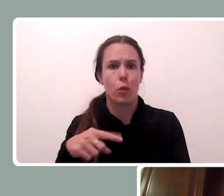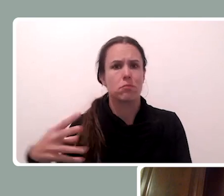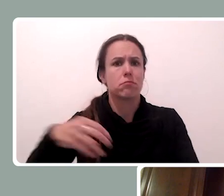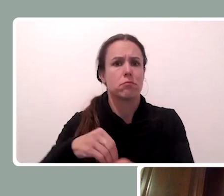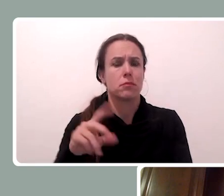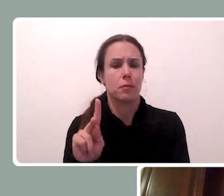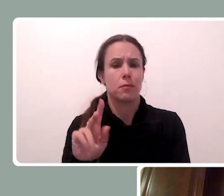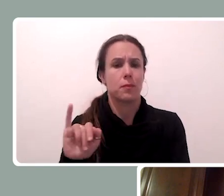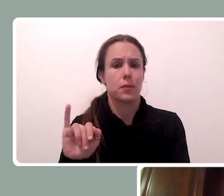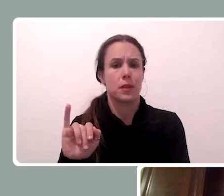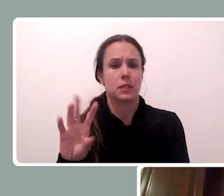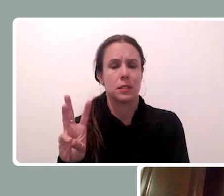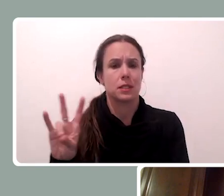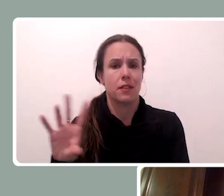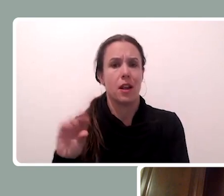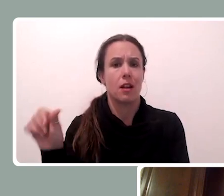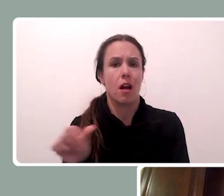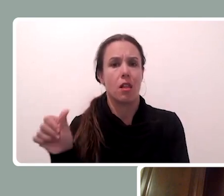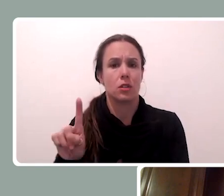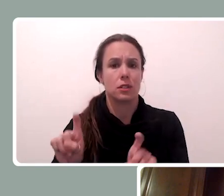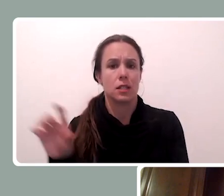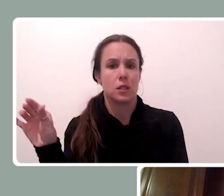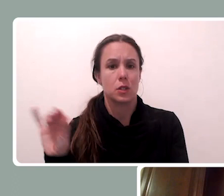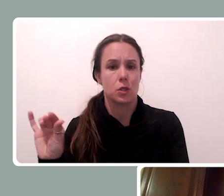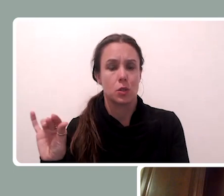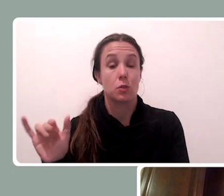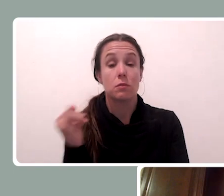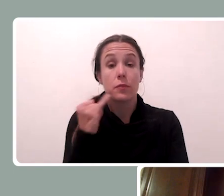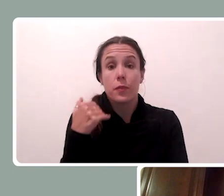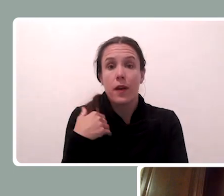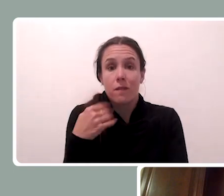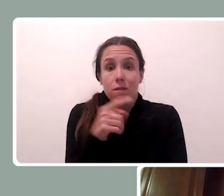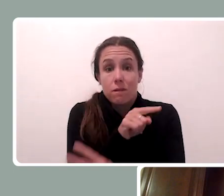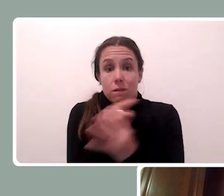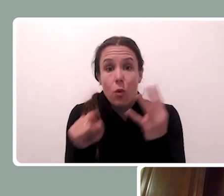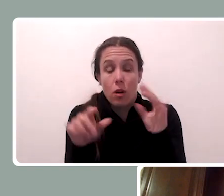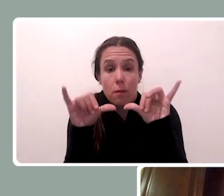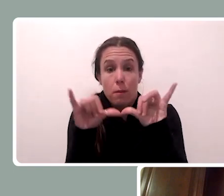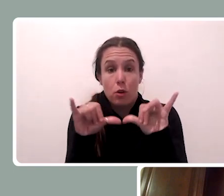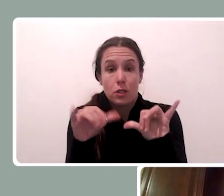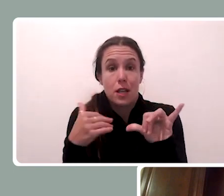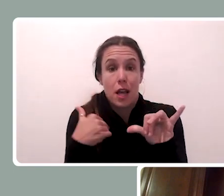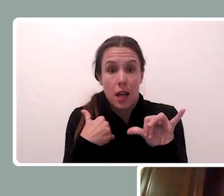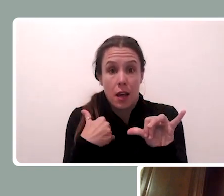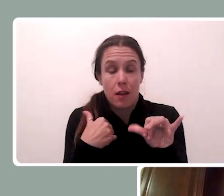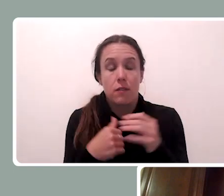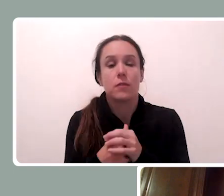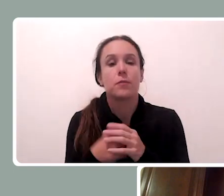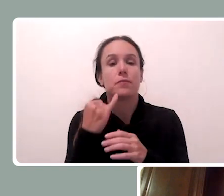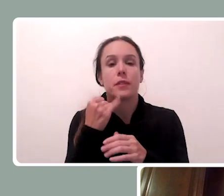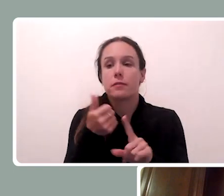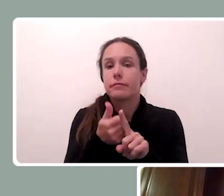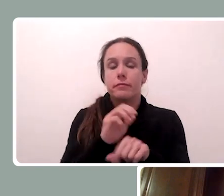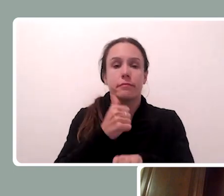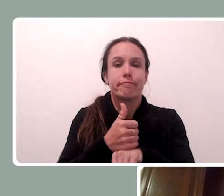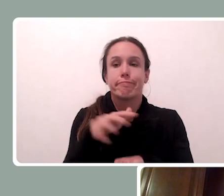our ER, PR, and HER2. So, if you have all of those 4 markers, and if you are in a setting where you don't have